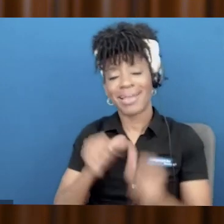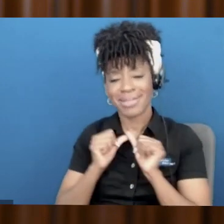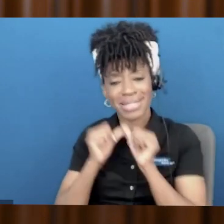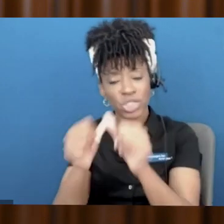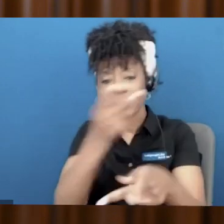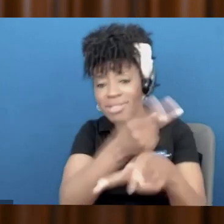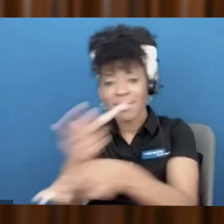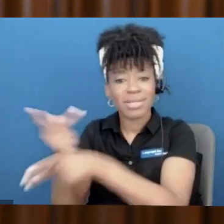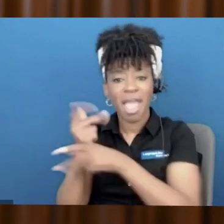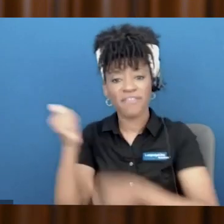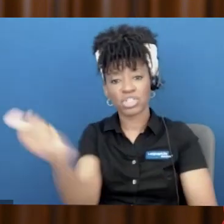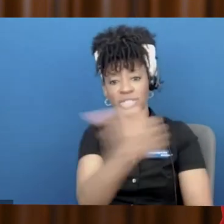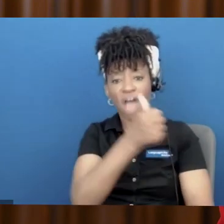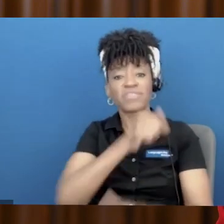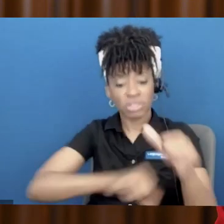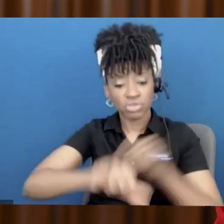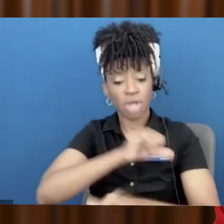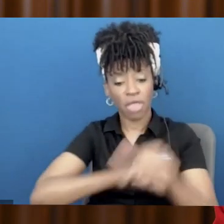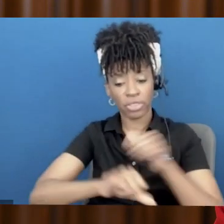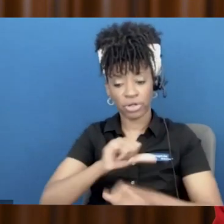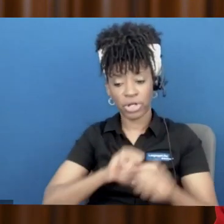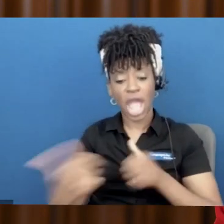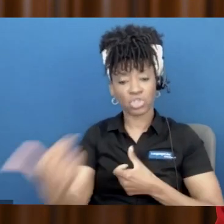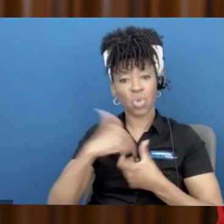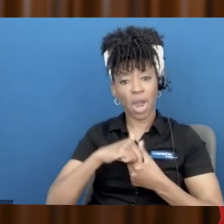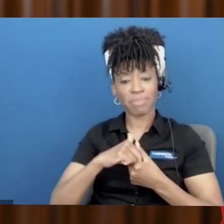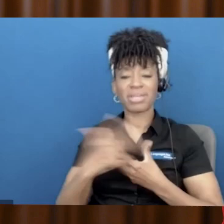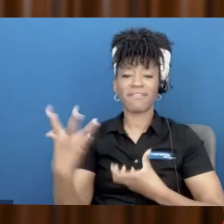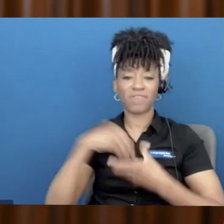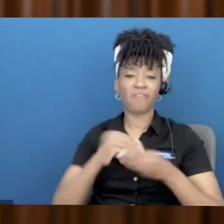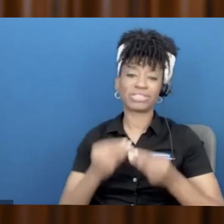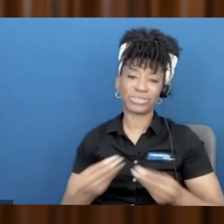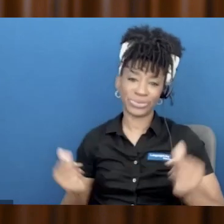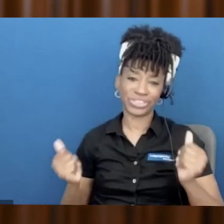continue to take care of yourselves and each other, and join me in being part of this solution.